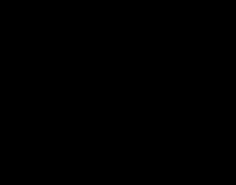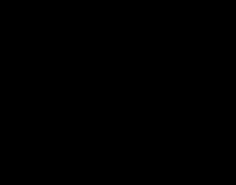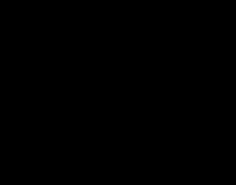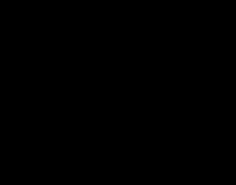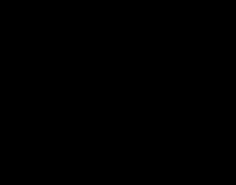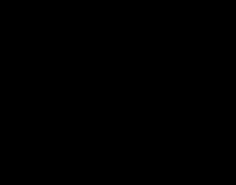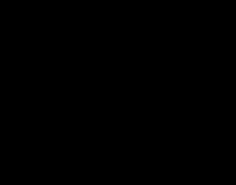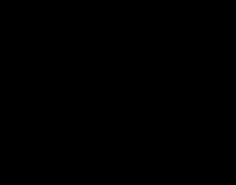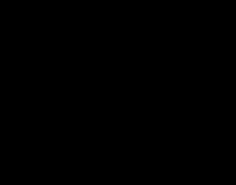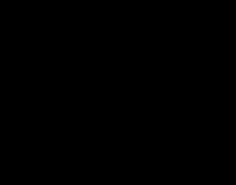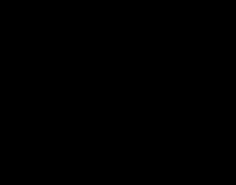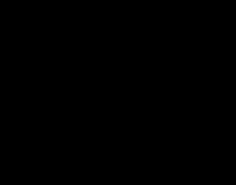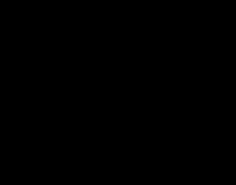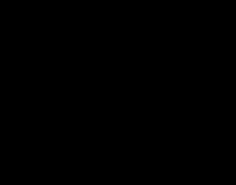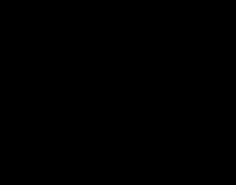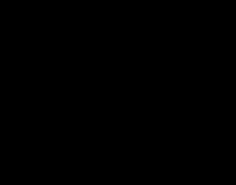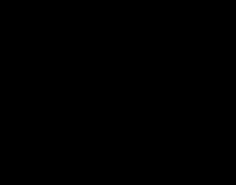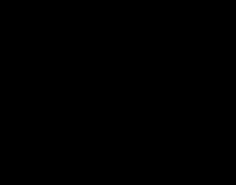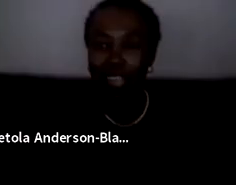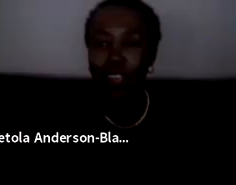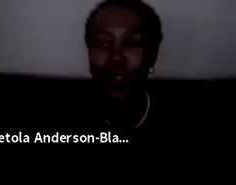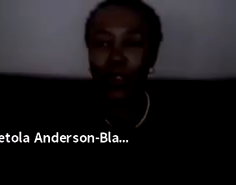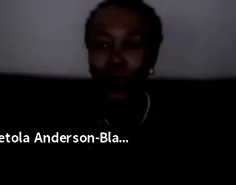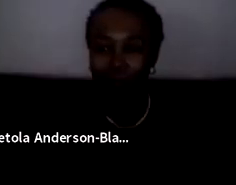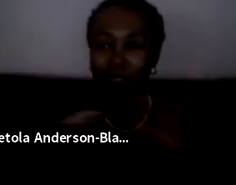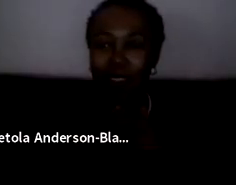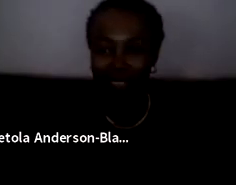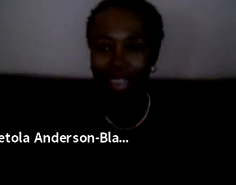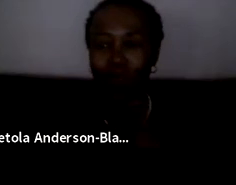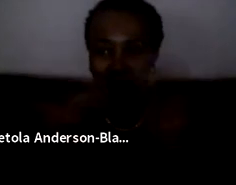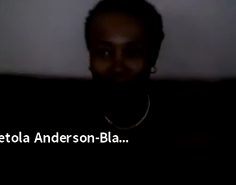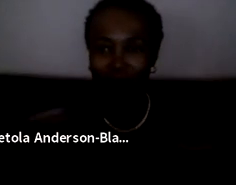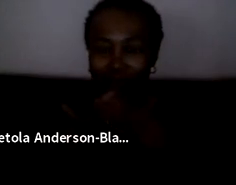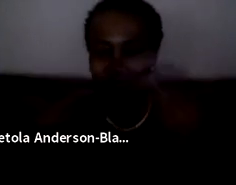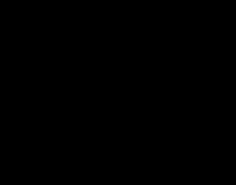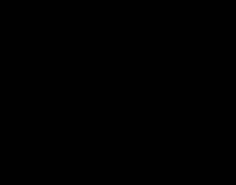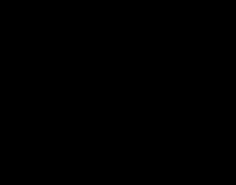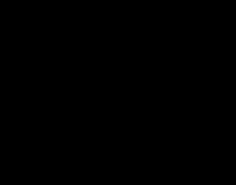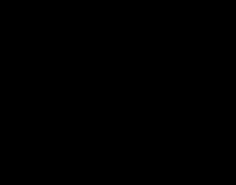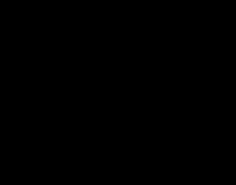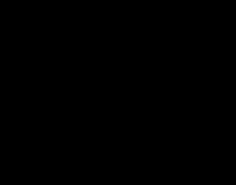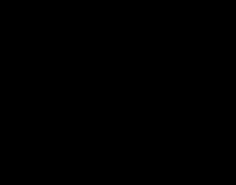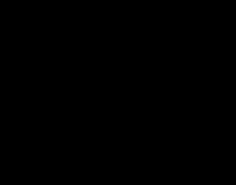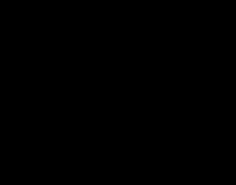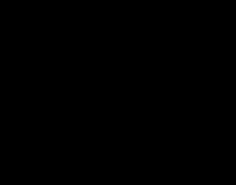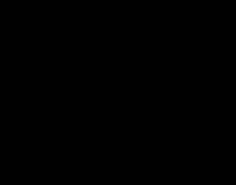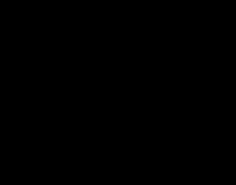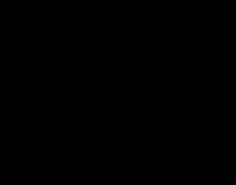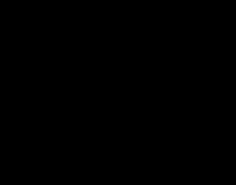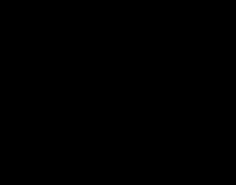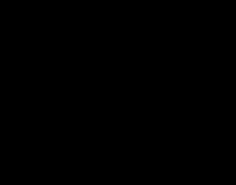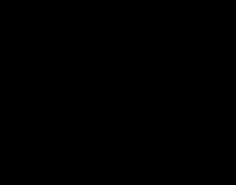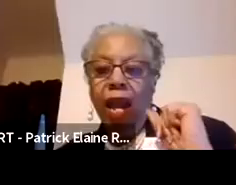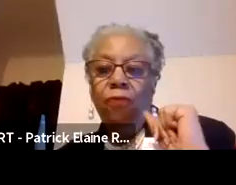turn it over. Thank you so much. Next person. Thank you. Thank you. Thank you. Thank you. Awesome. This is awesome.